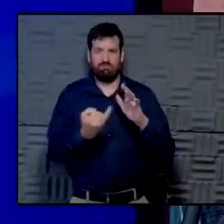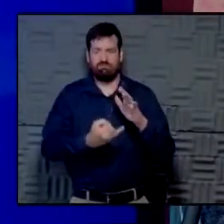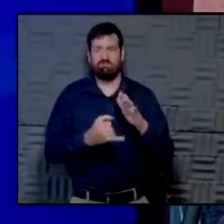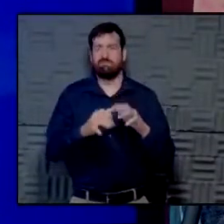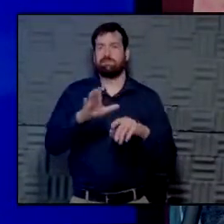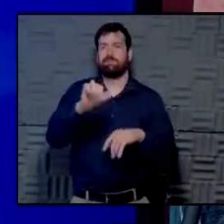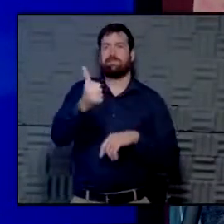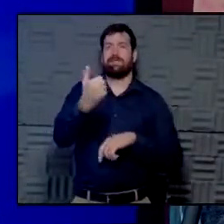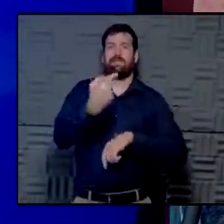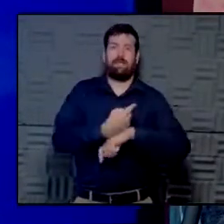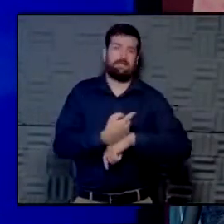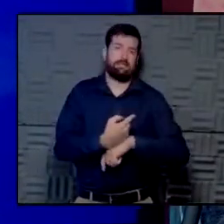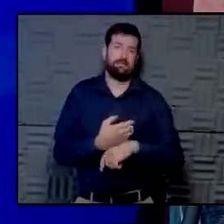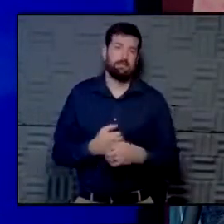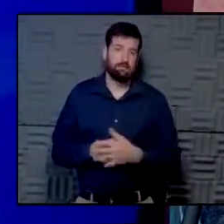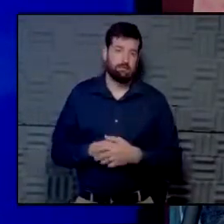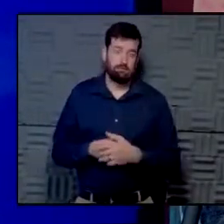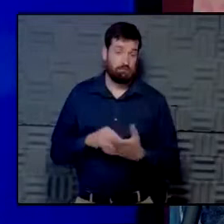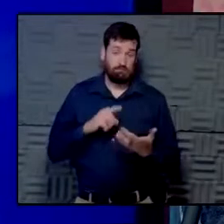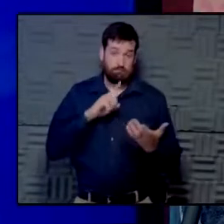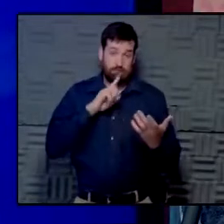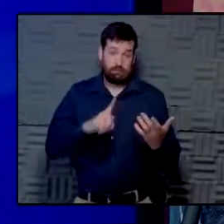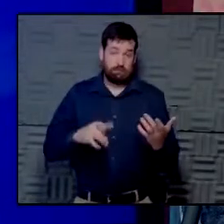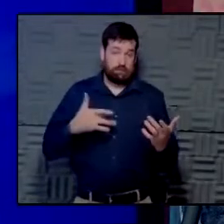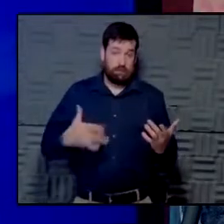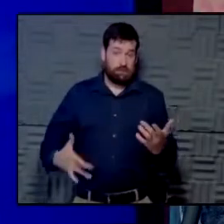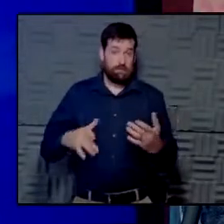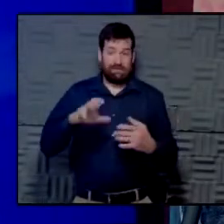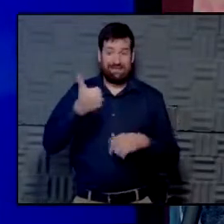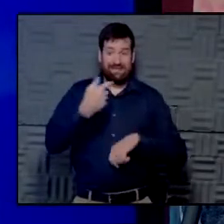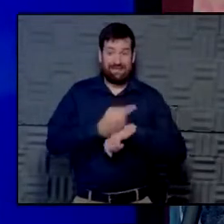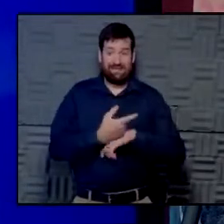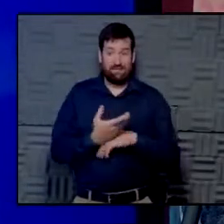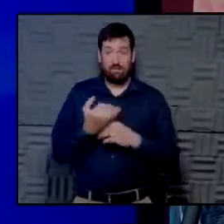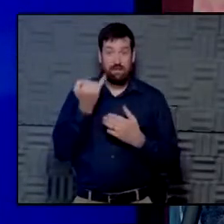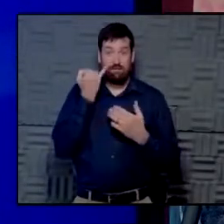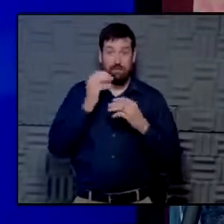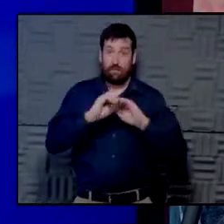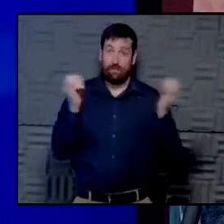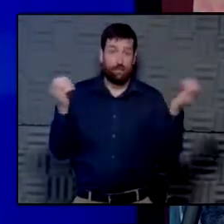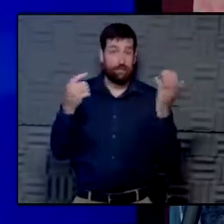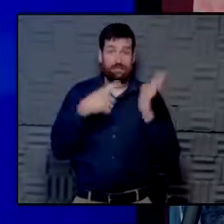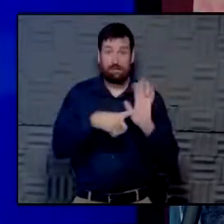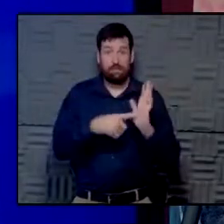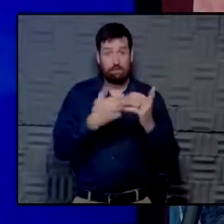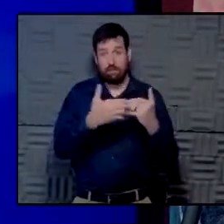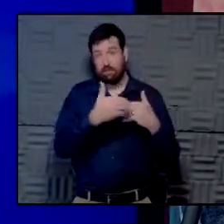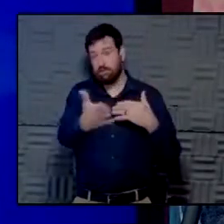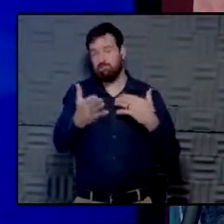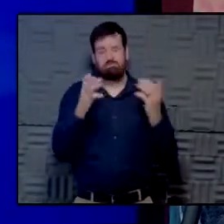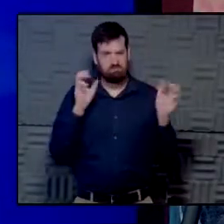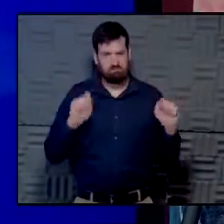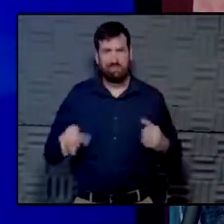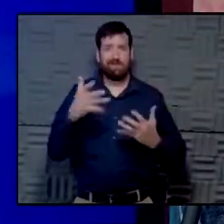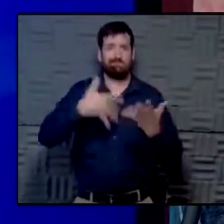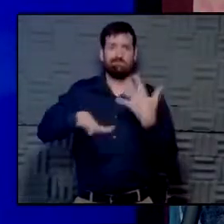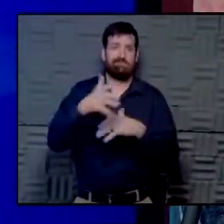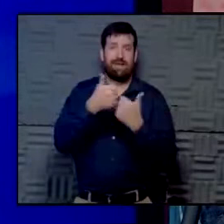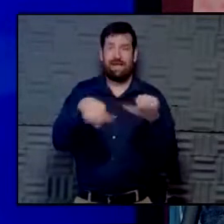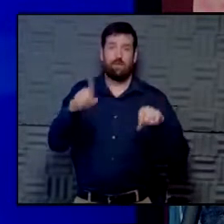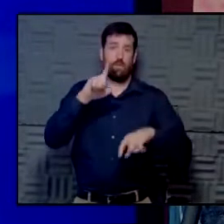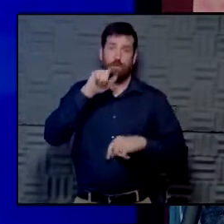of about 10 days. So really, typically after 10 days, as long as you don't have any active symptoms, you're safe to be around anyone who's had a history of